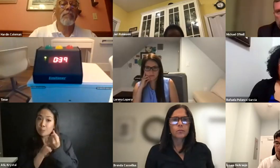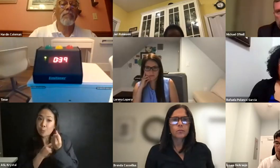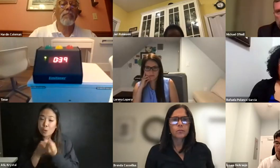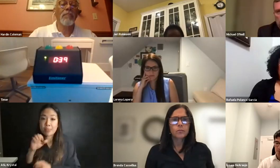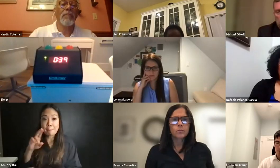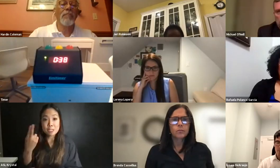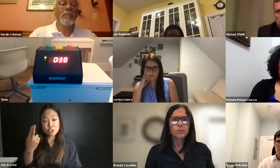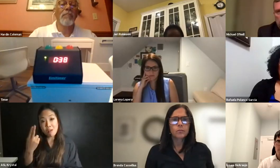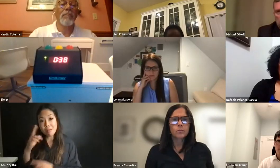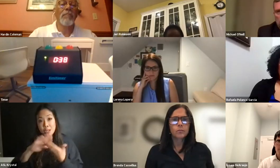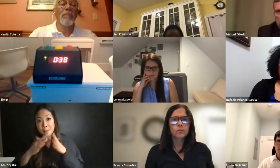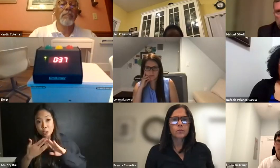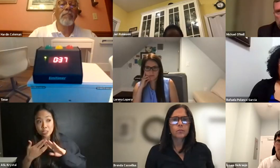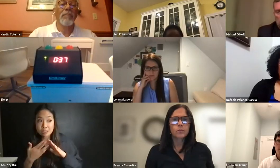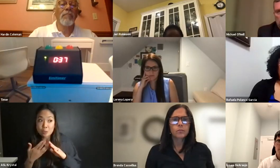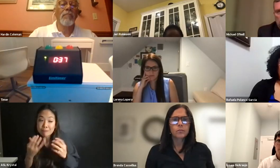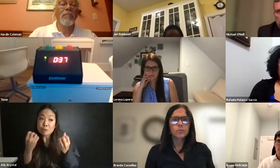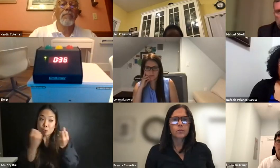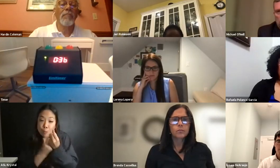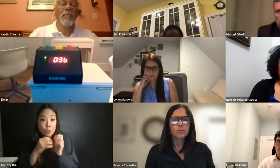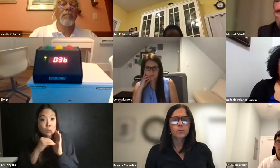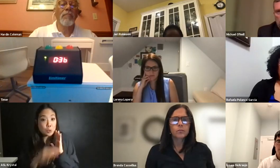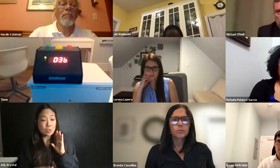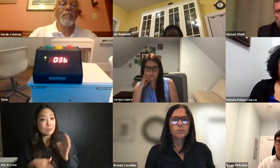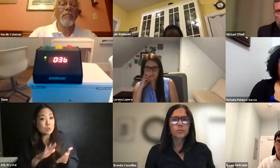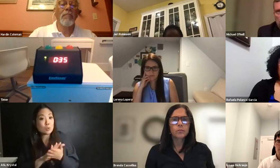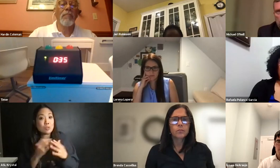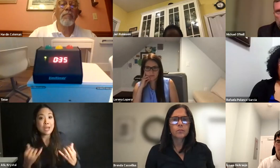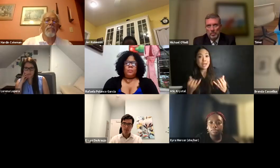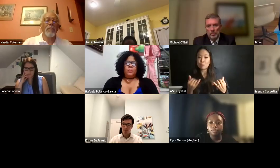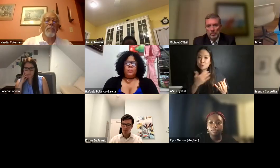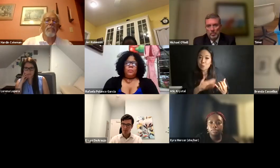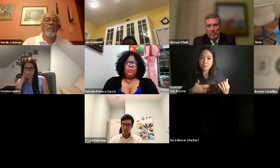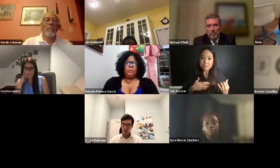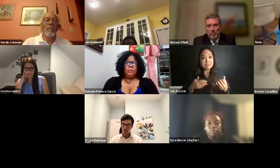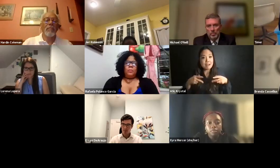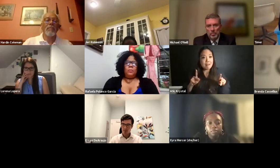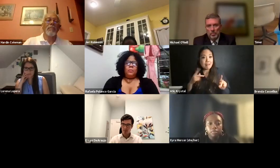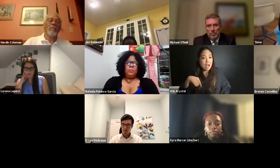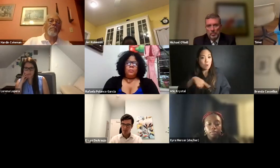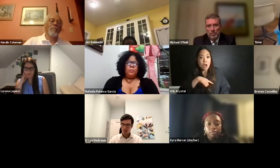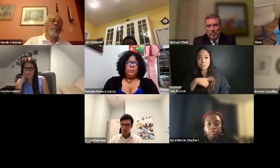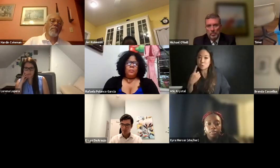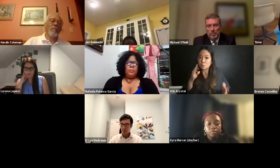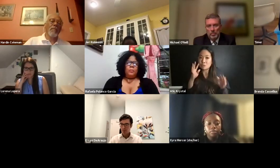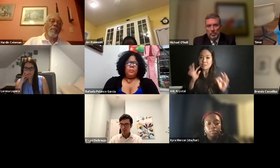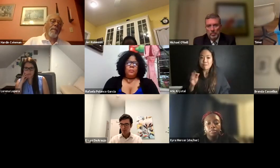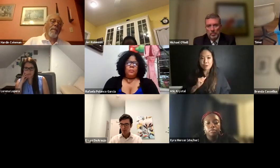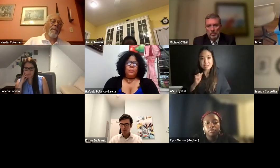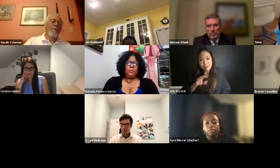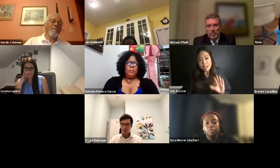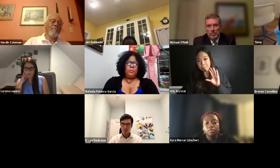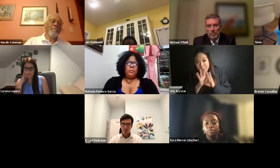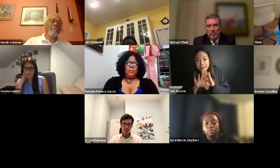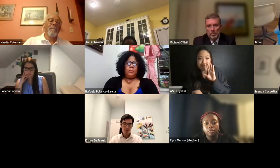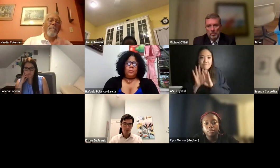support students at the school now so please honor the autonomy of the mission hill school governing board's authority to search and select our new leaders and